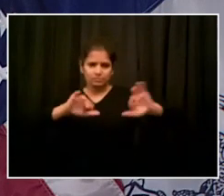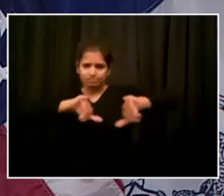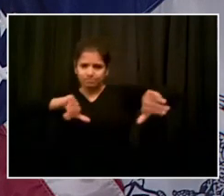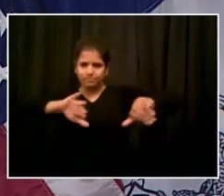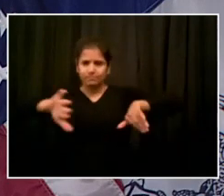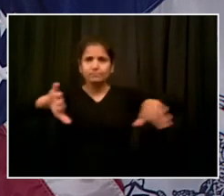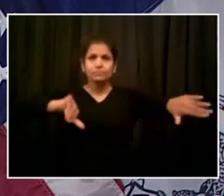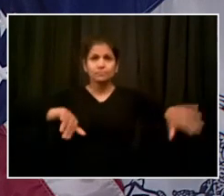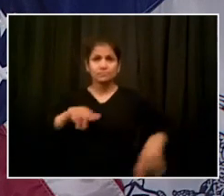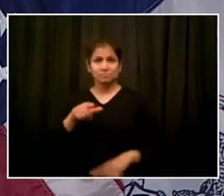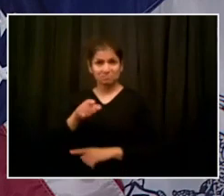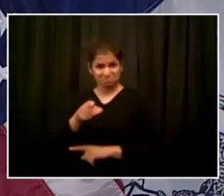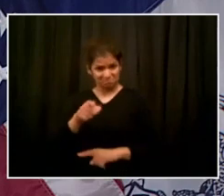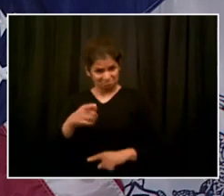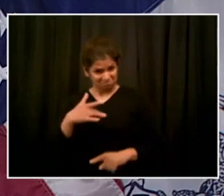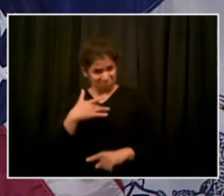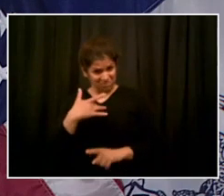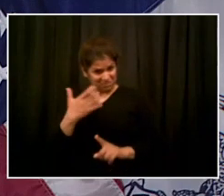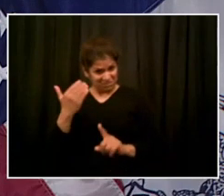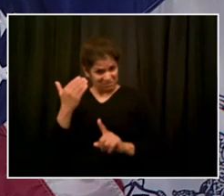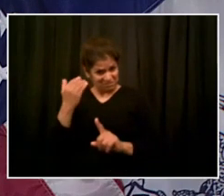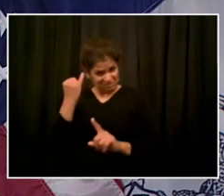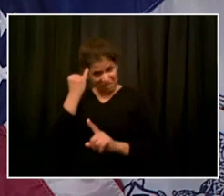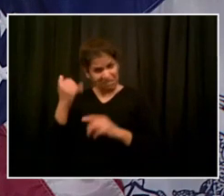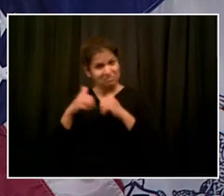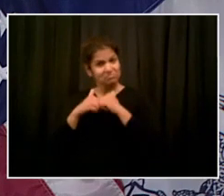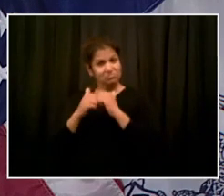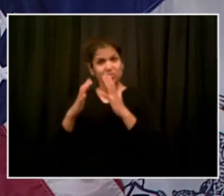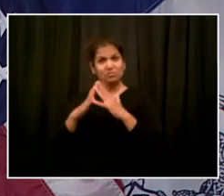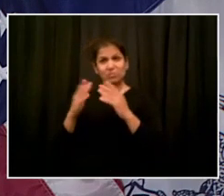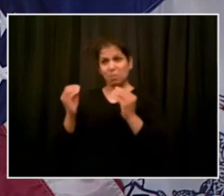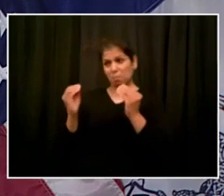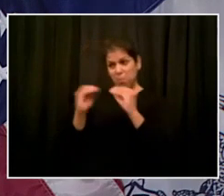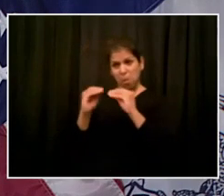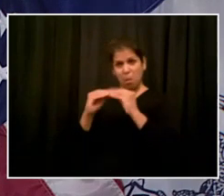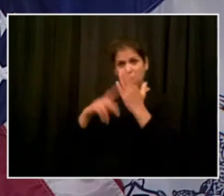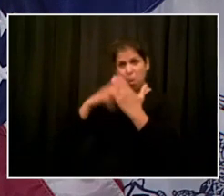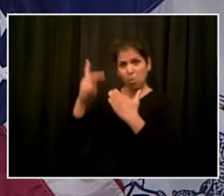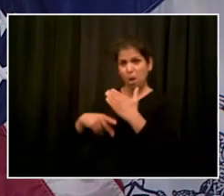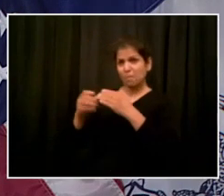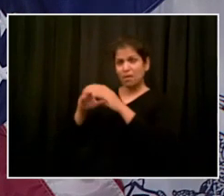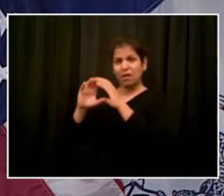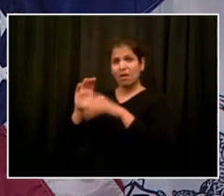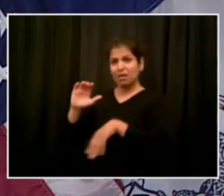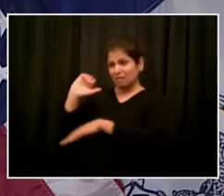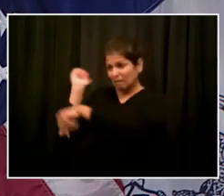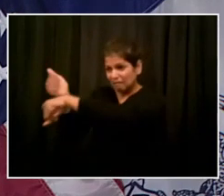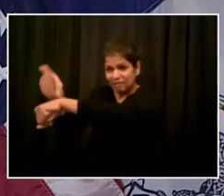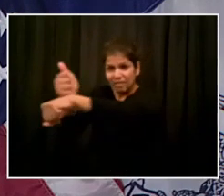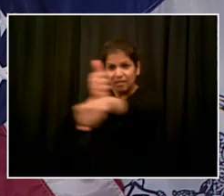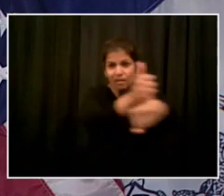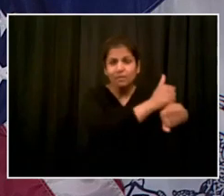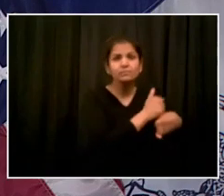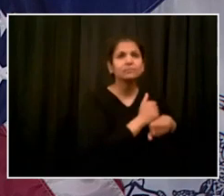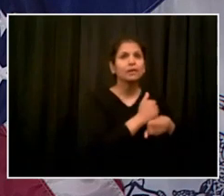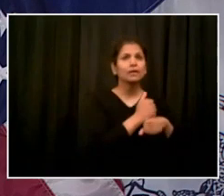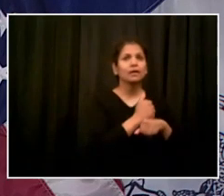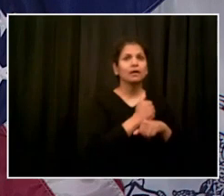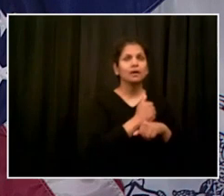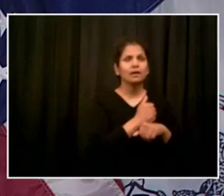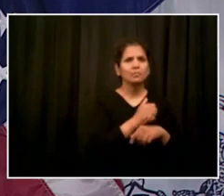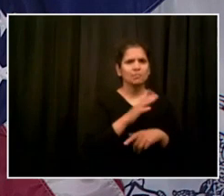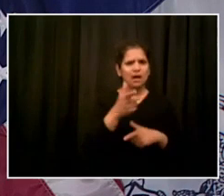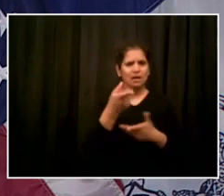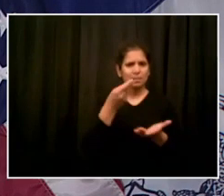And my other question is following up on what Jeff asked you from the Times about the case in Minneapolis. I think Jeff was asking, do you see